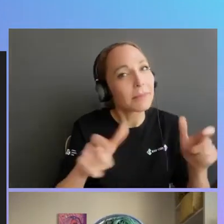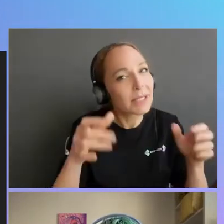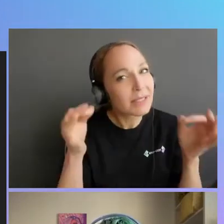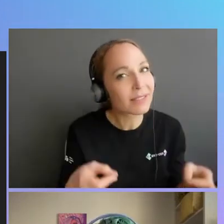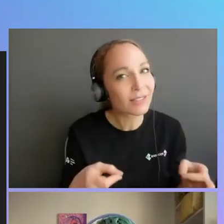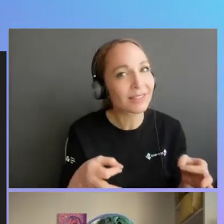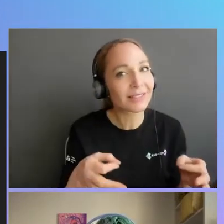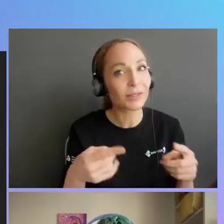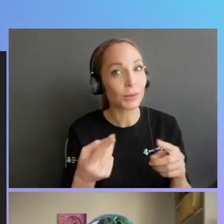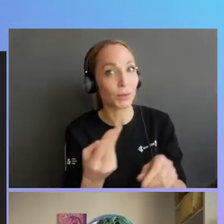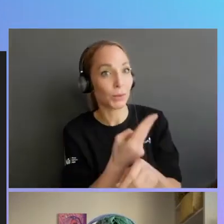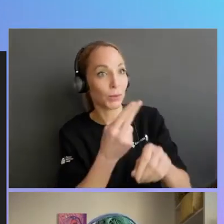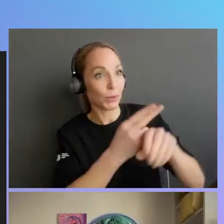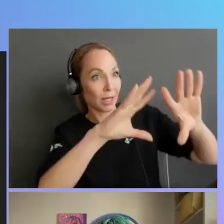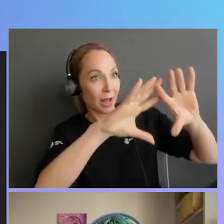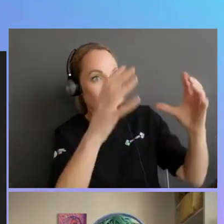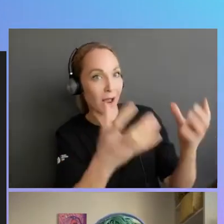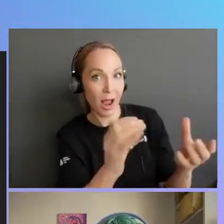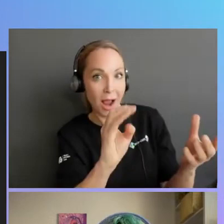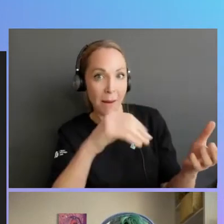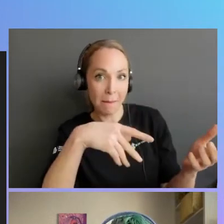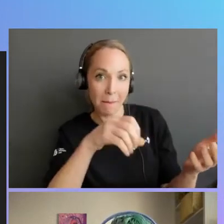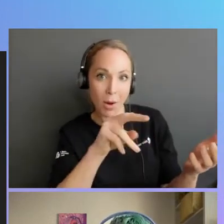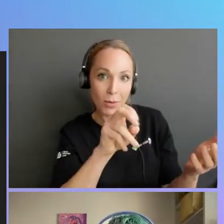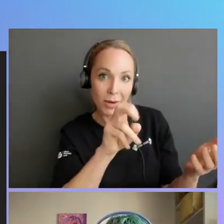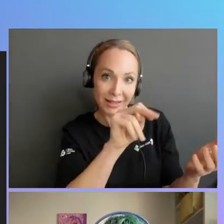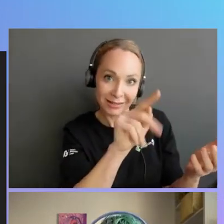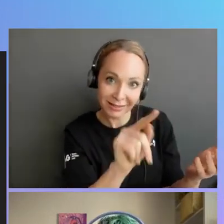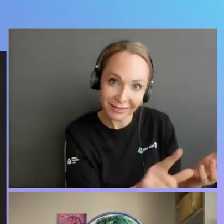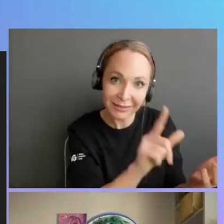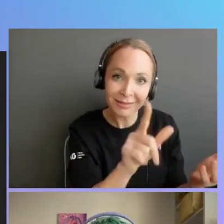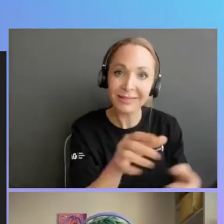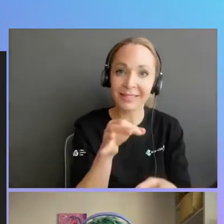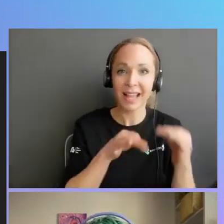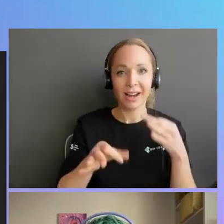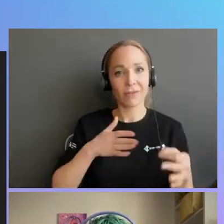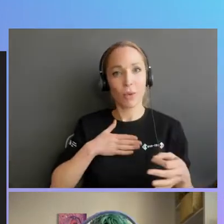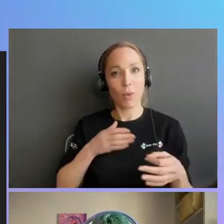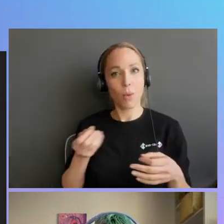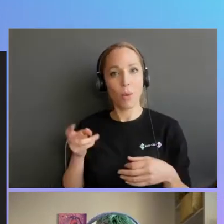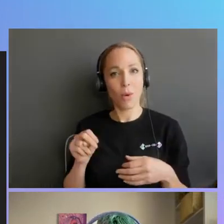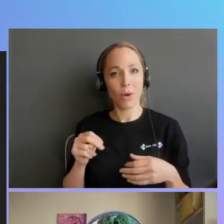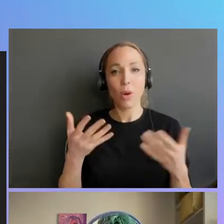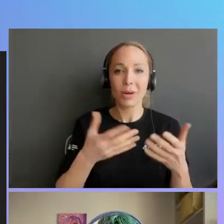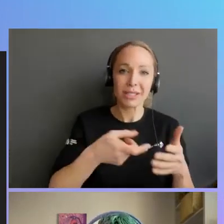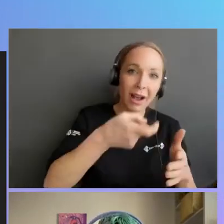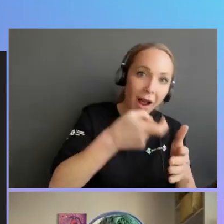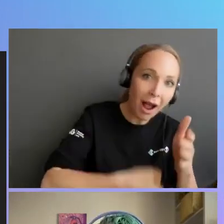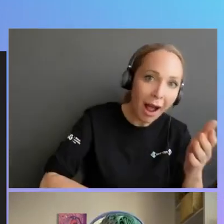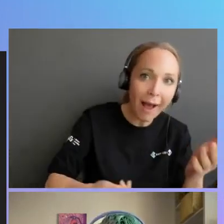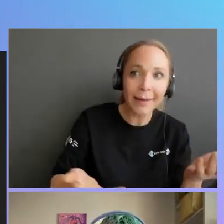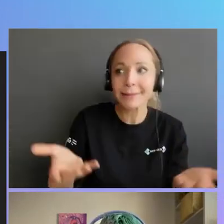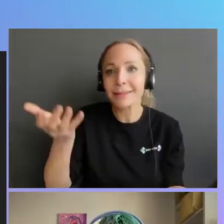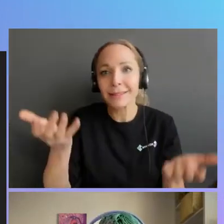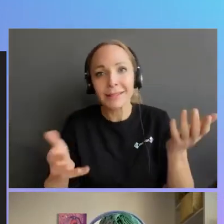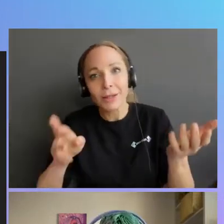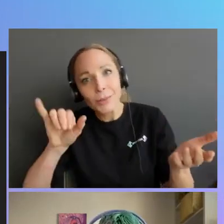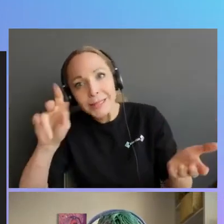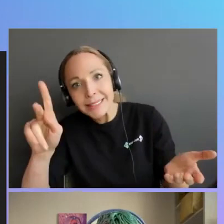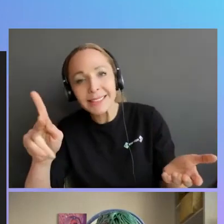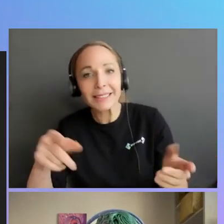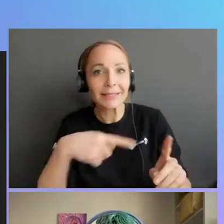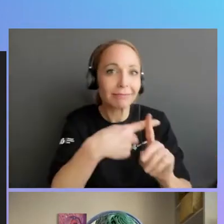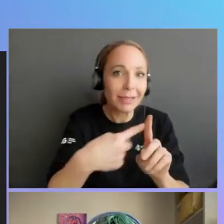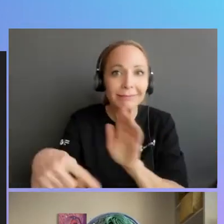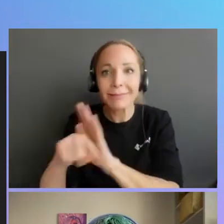own and what the cost and risk benefits are there. So at Deque, we did decide to build